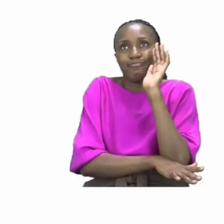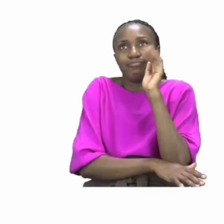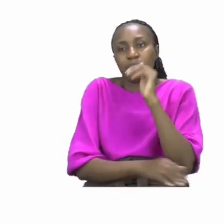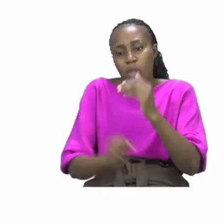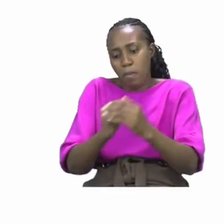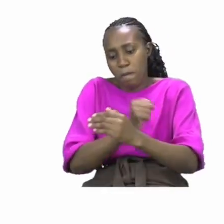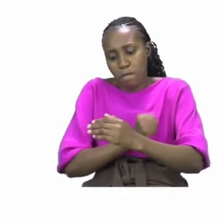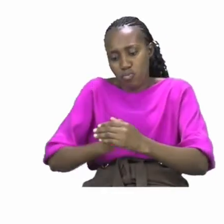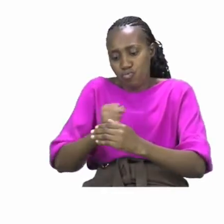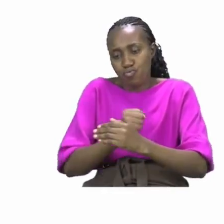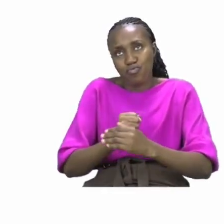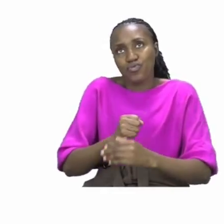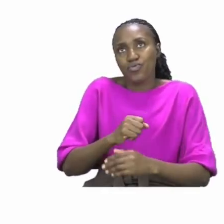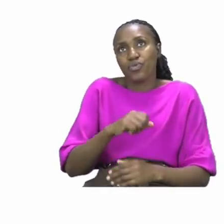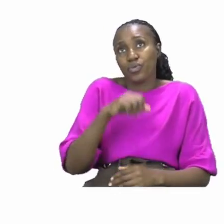a tomato.